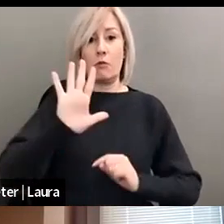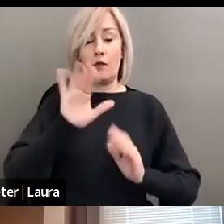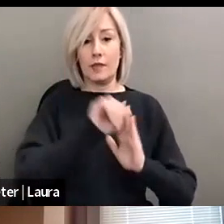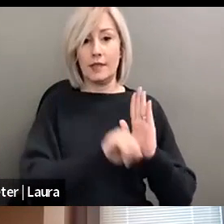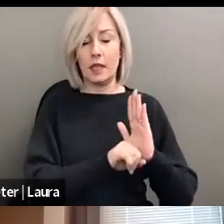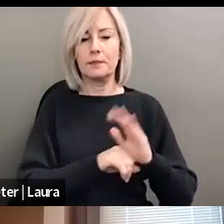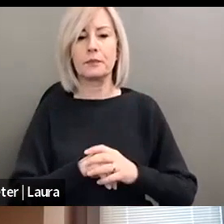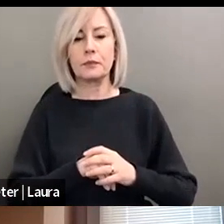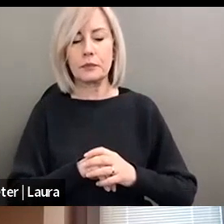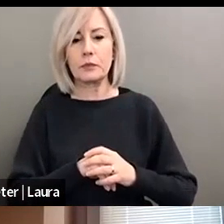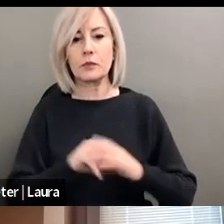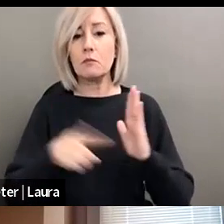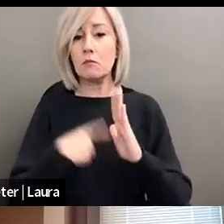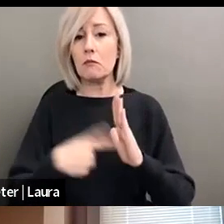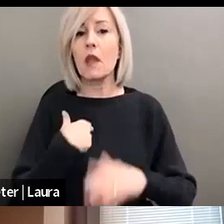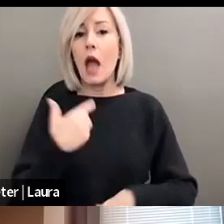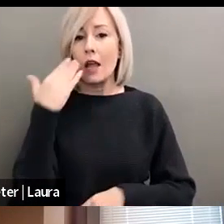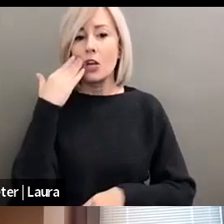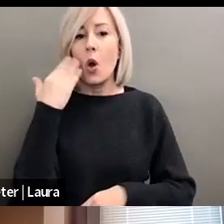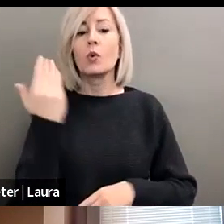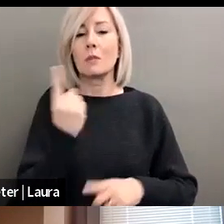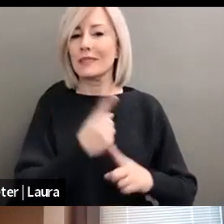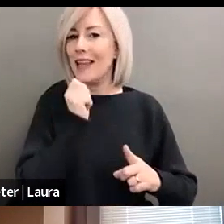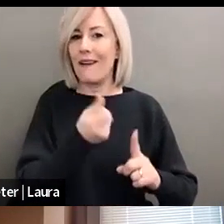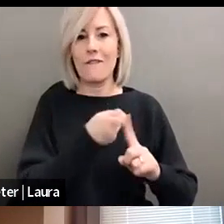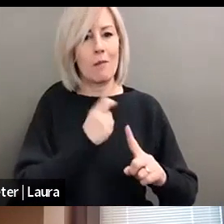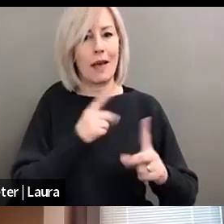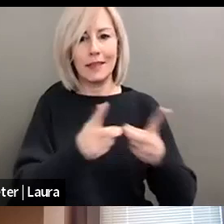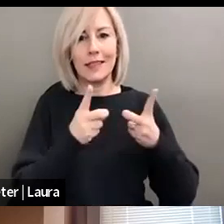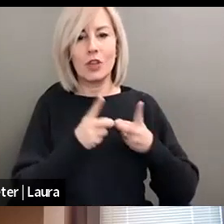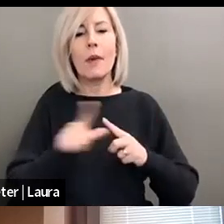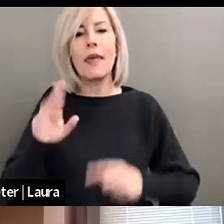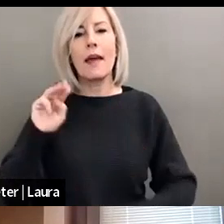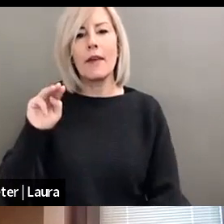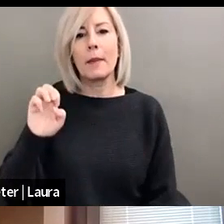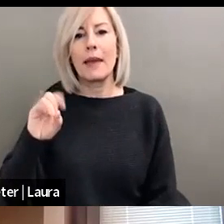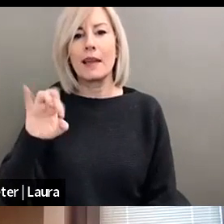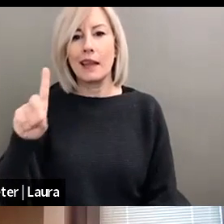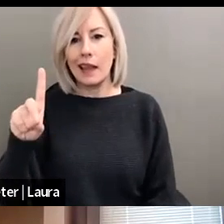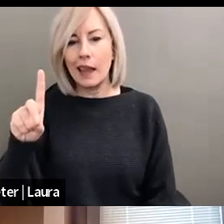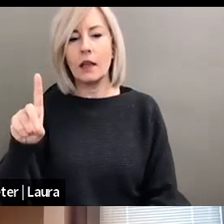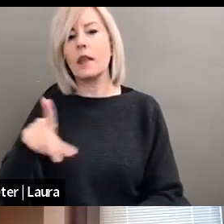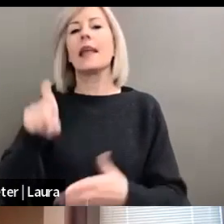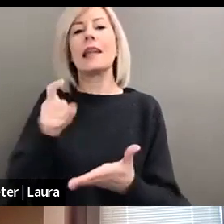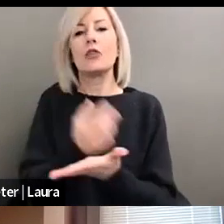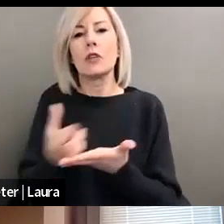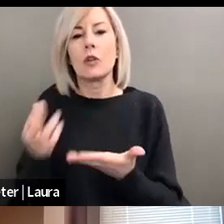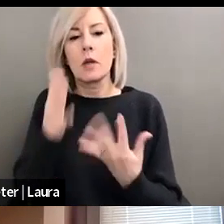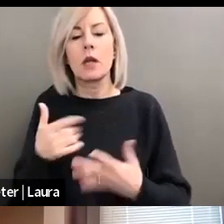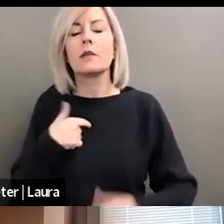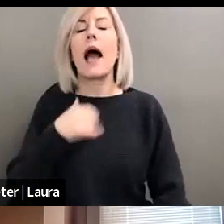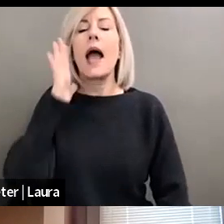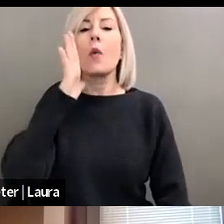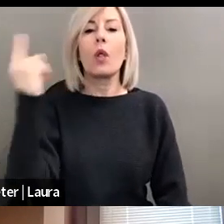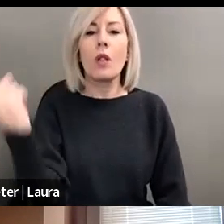times where I know someone isn't from my district, but they have a Medicaid question and they need resource information. I will